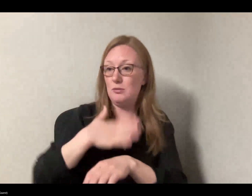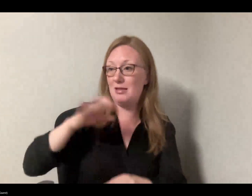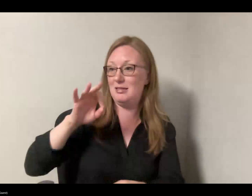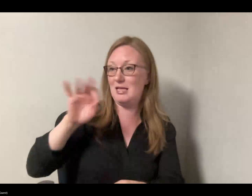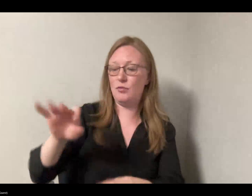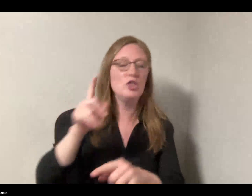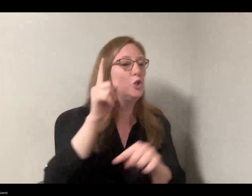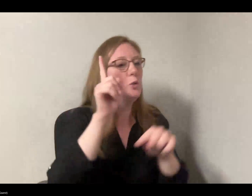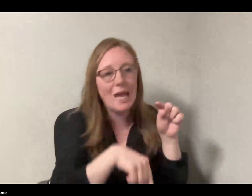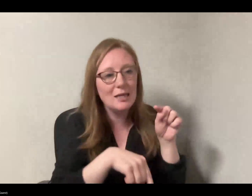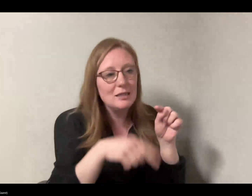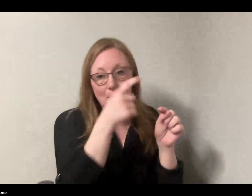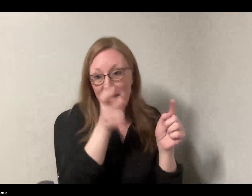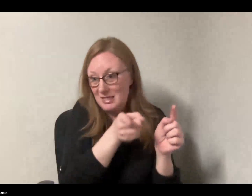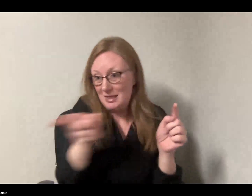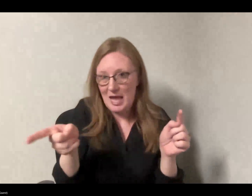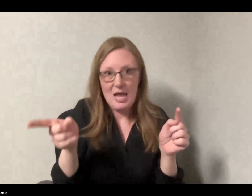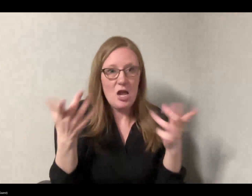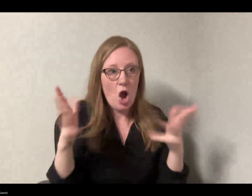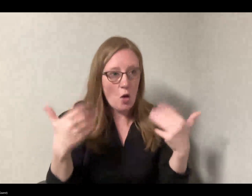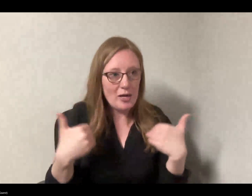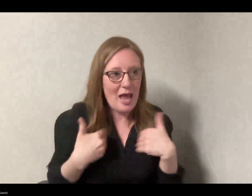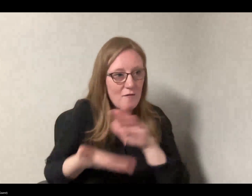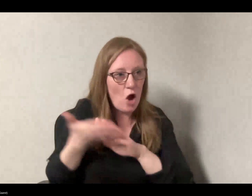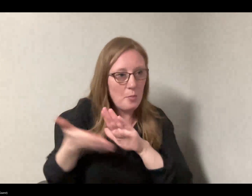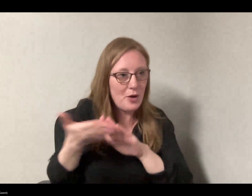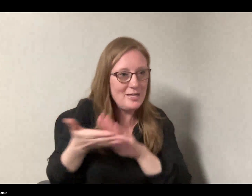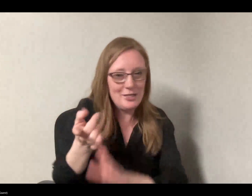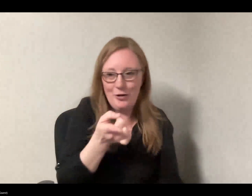can't, because those guys have operational